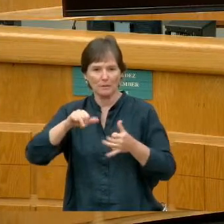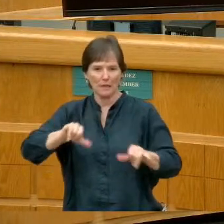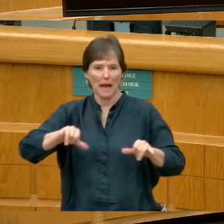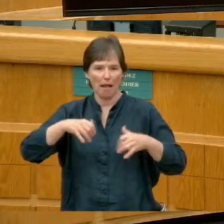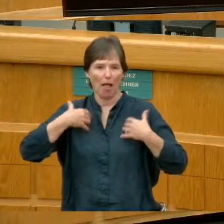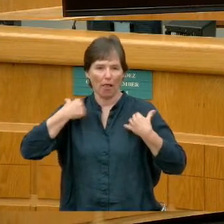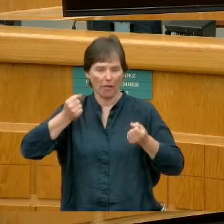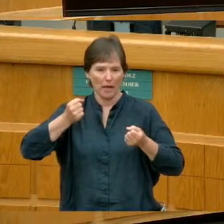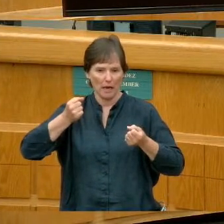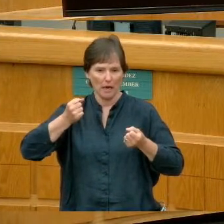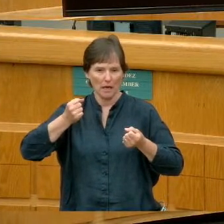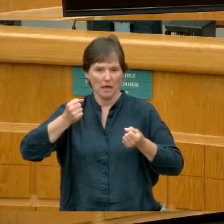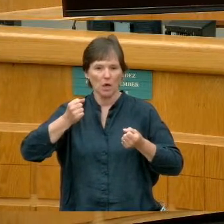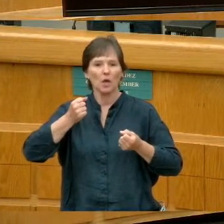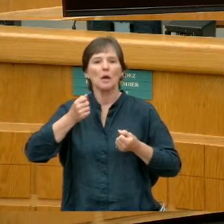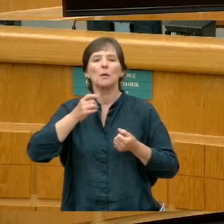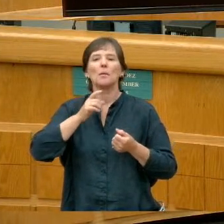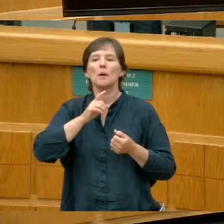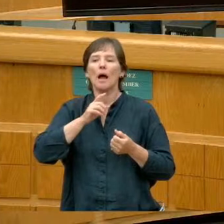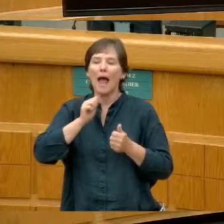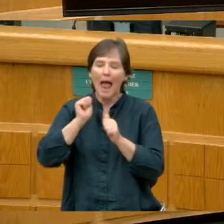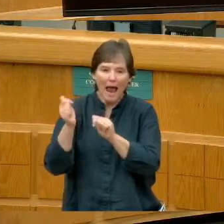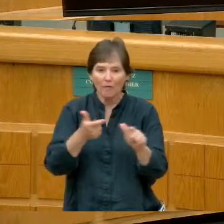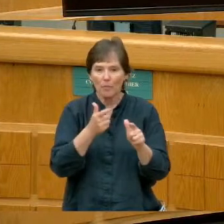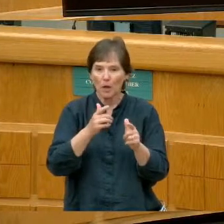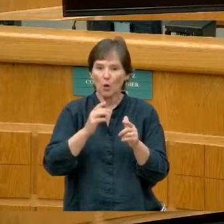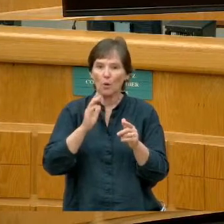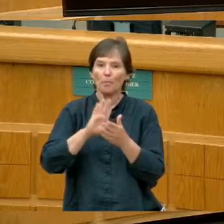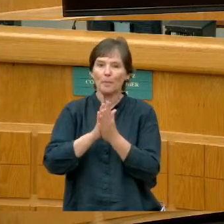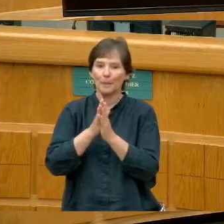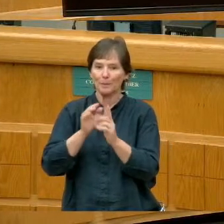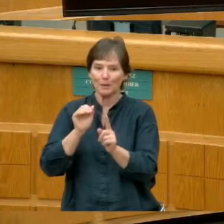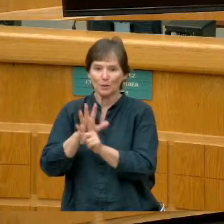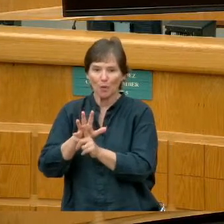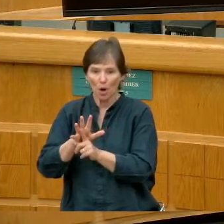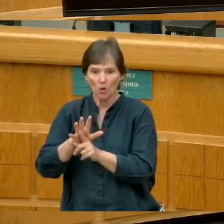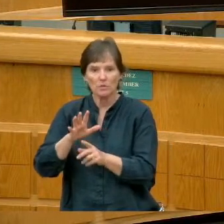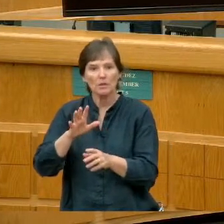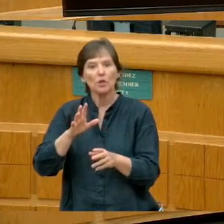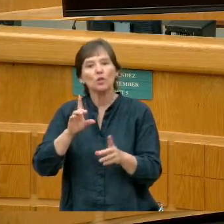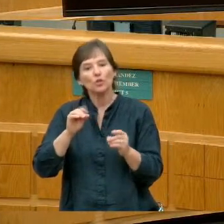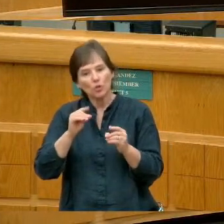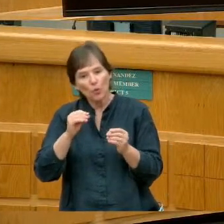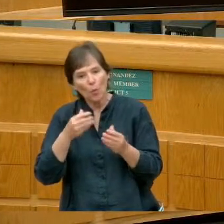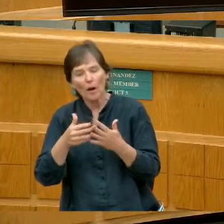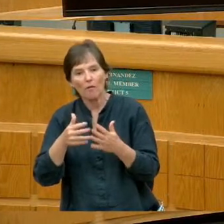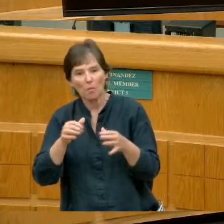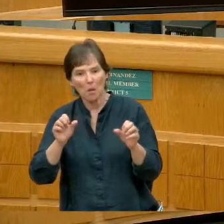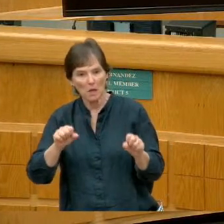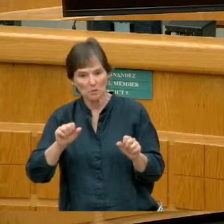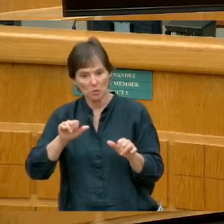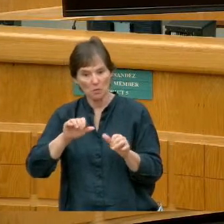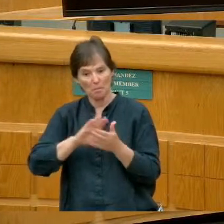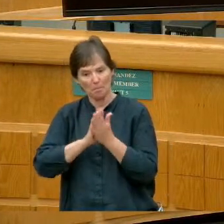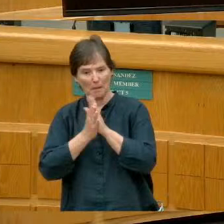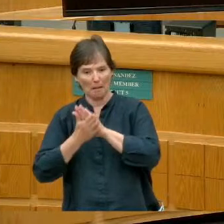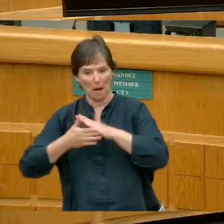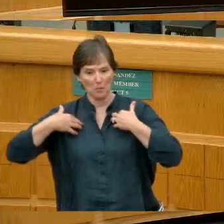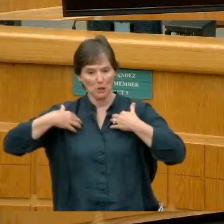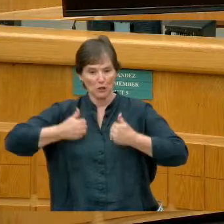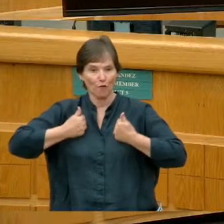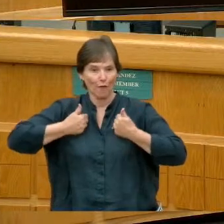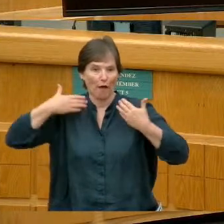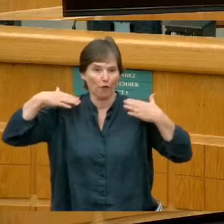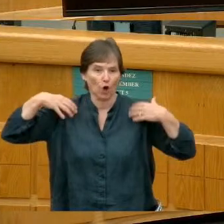become COVID-19 survivors. And of course, the best part is that you can also donate blood if you